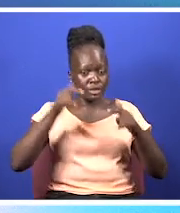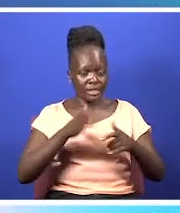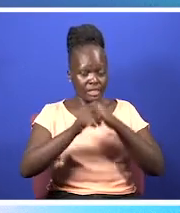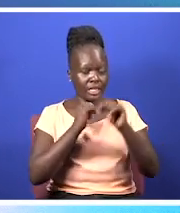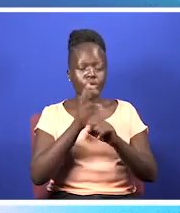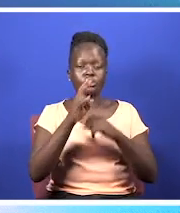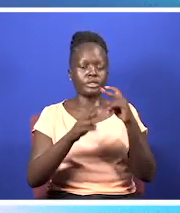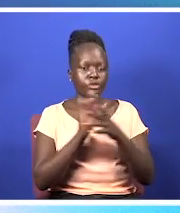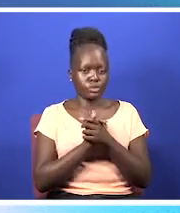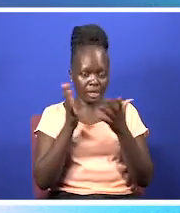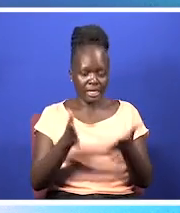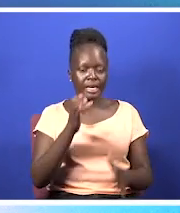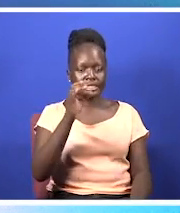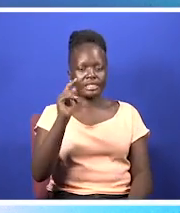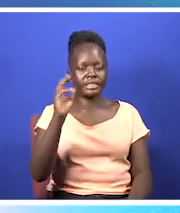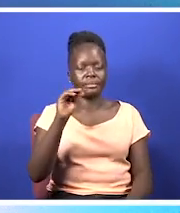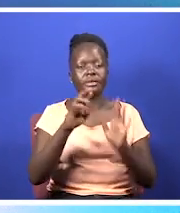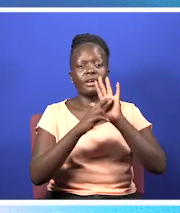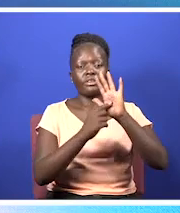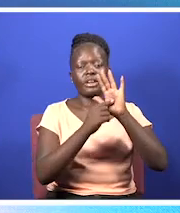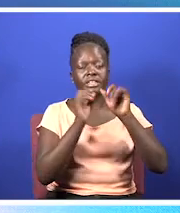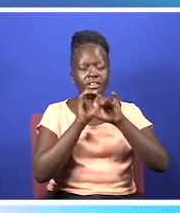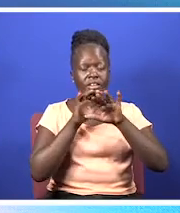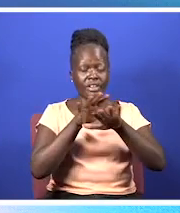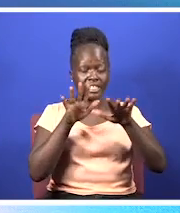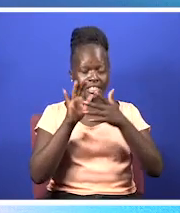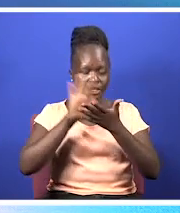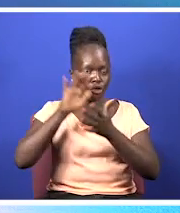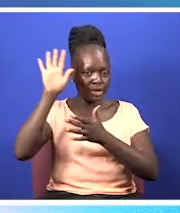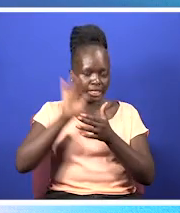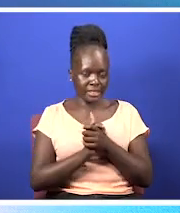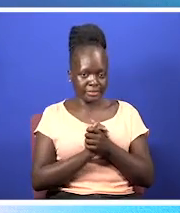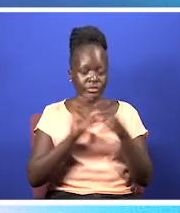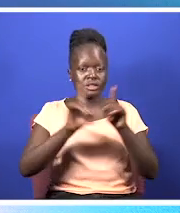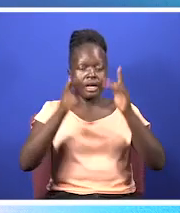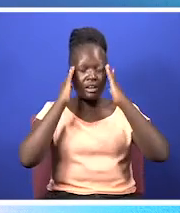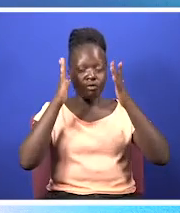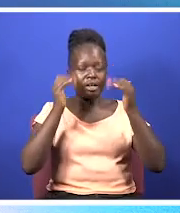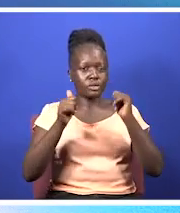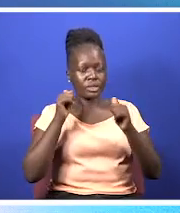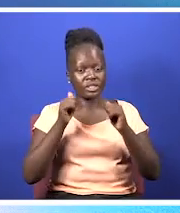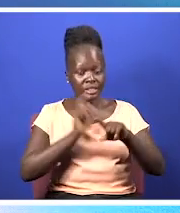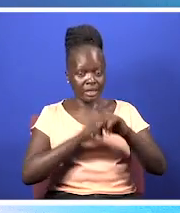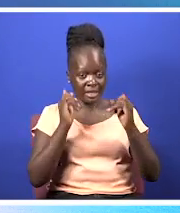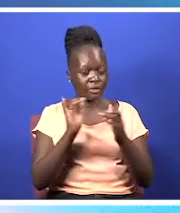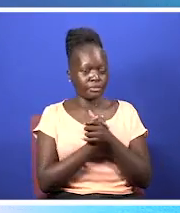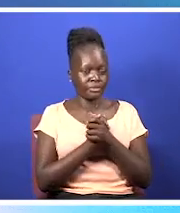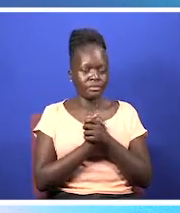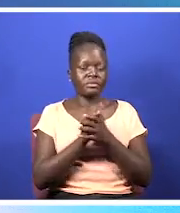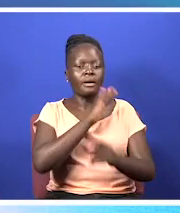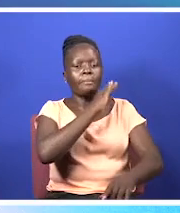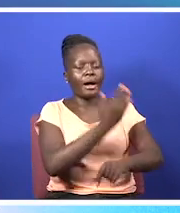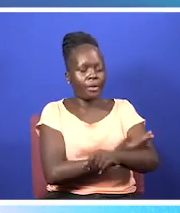year 2022 here at CITAM, which is radiating his glory. And the focus this time round will be